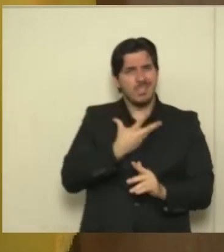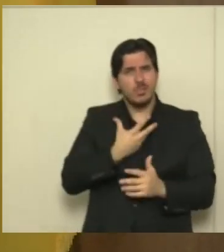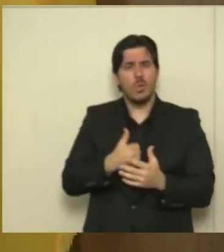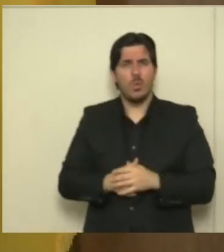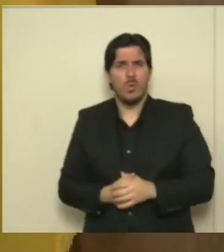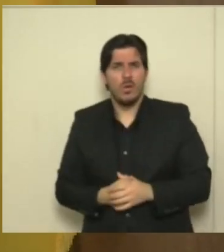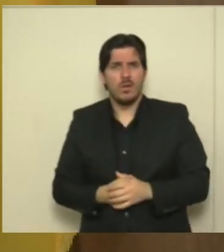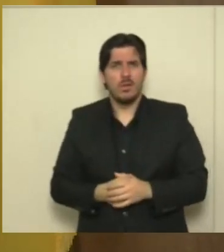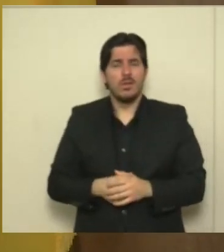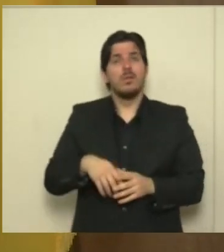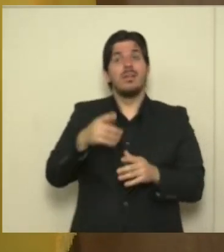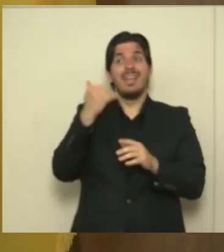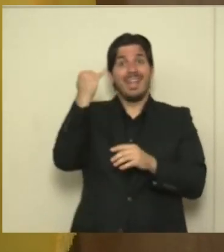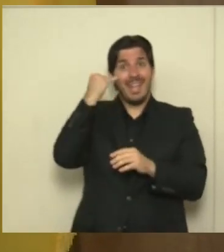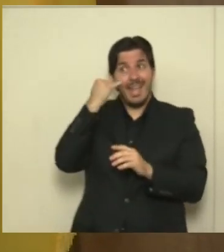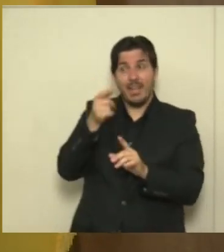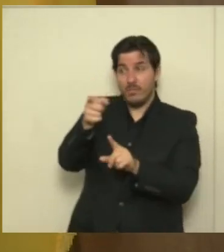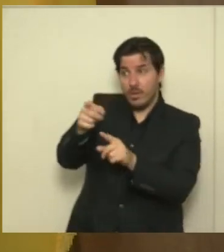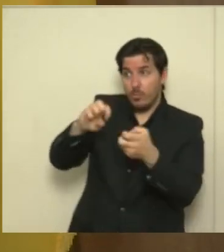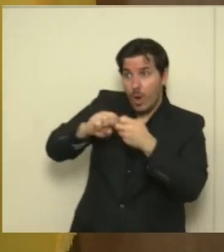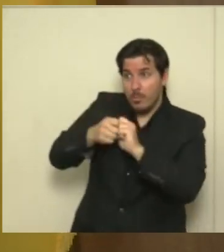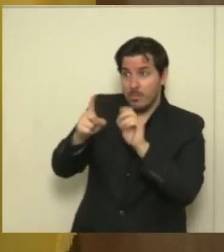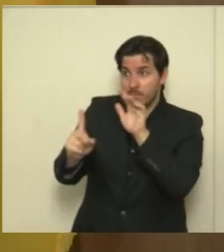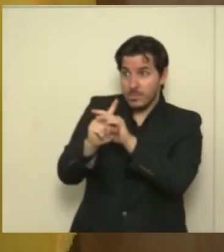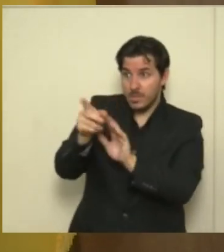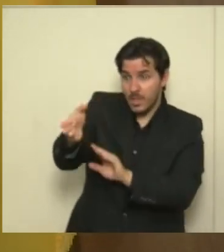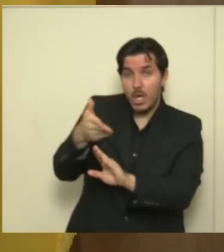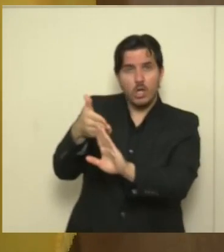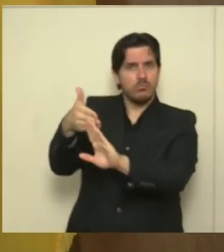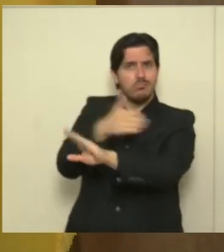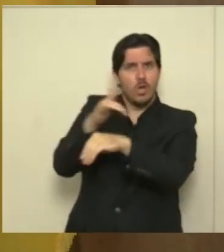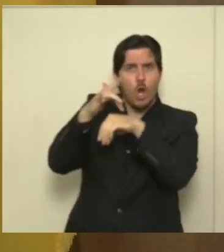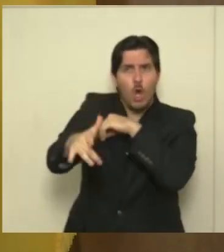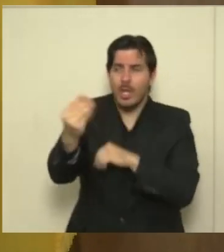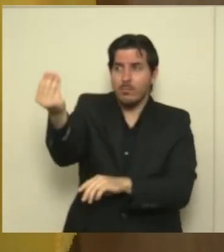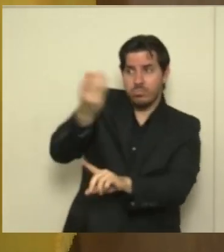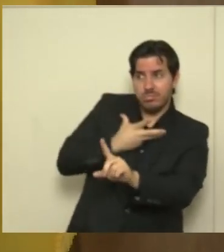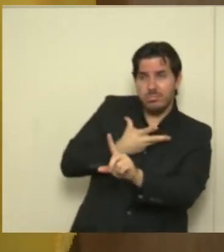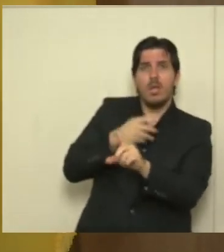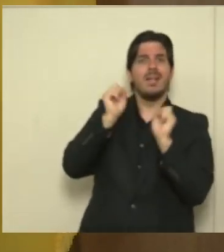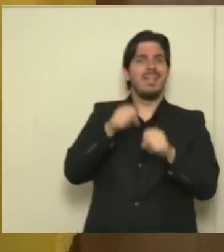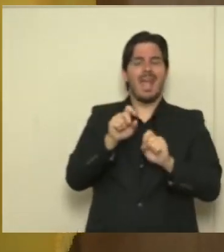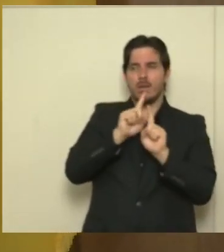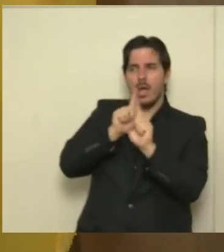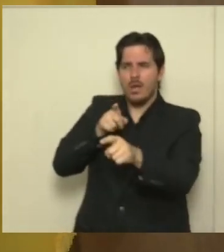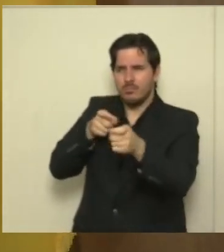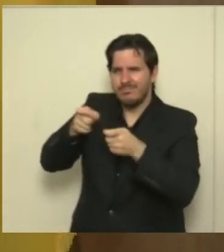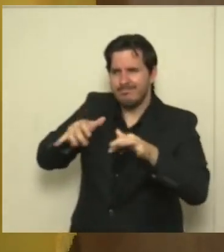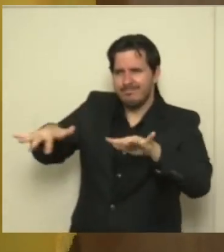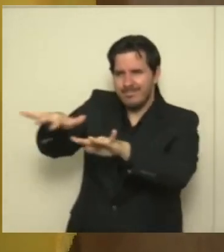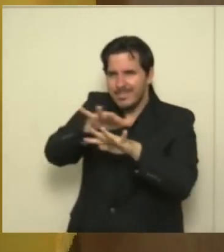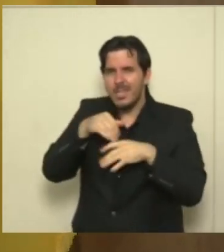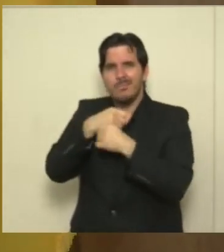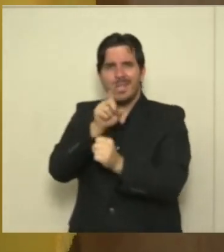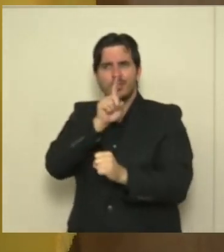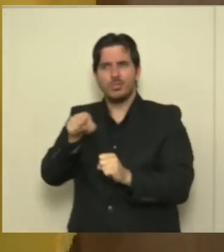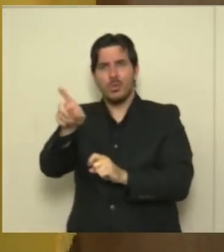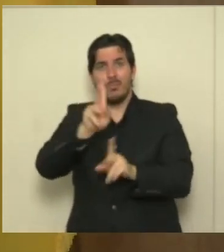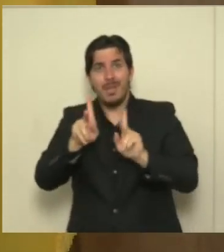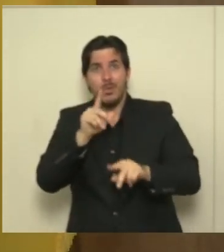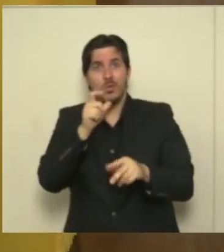potential issue or an outbreak, the better we are at responding, managing it immediately, getting folks to